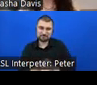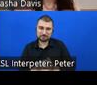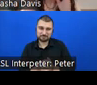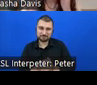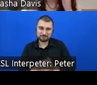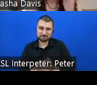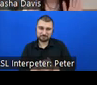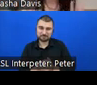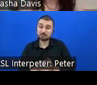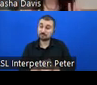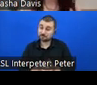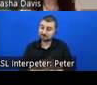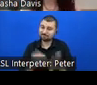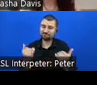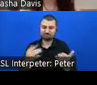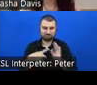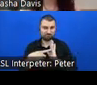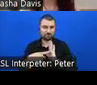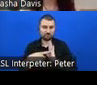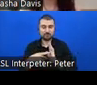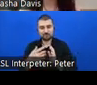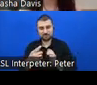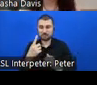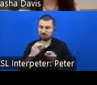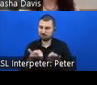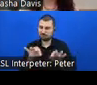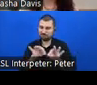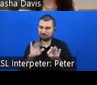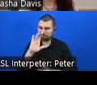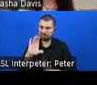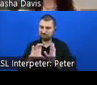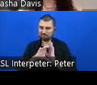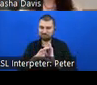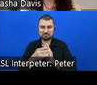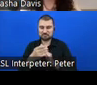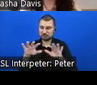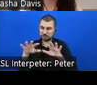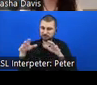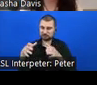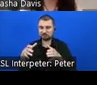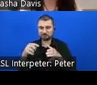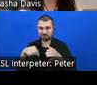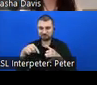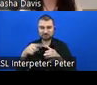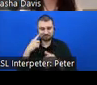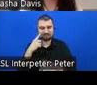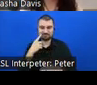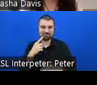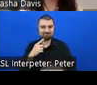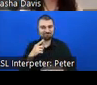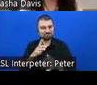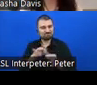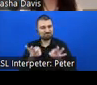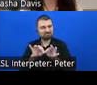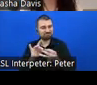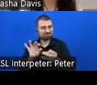And I just want to show you now, at least there's one key photo of this group that I think merits mention.